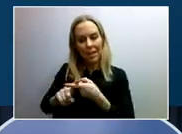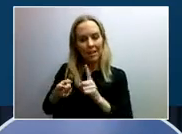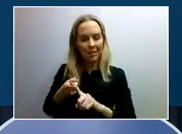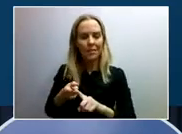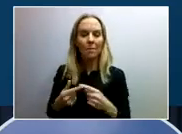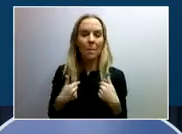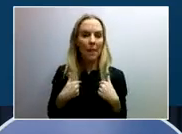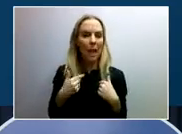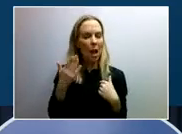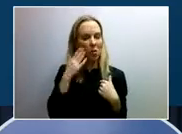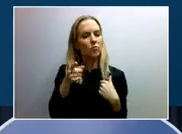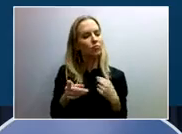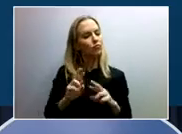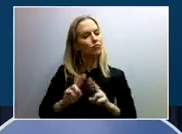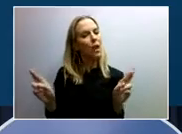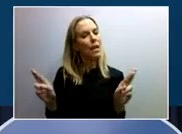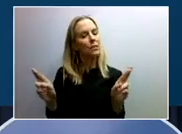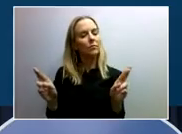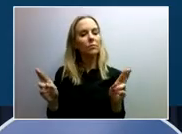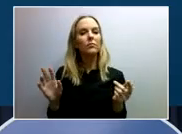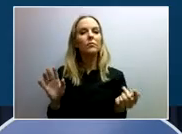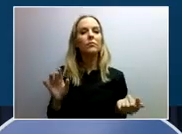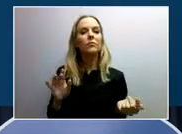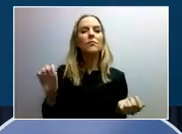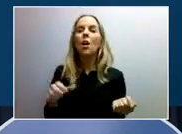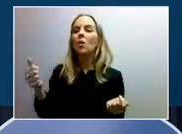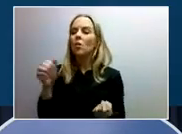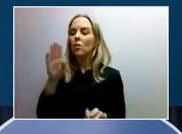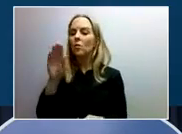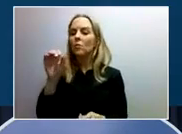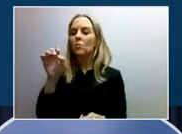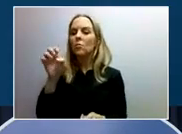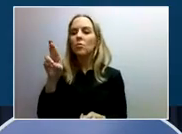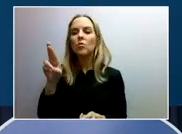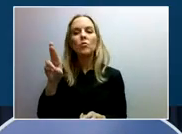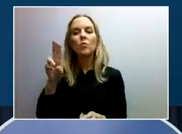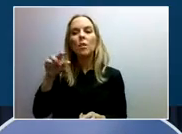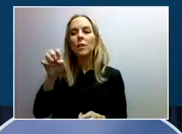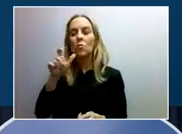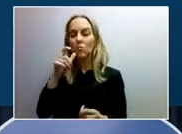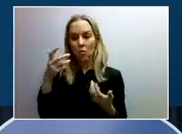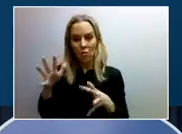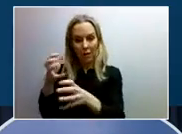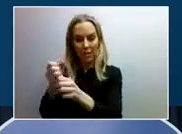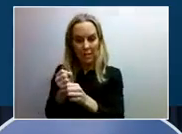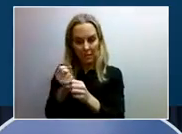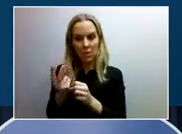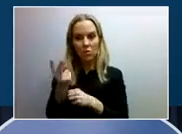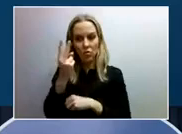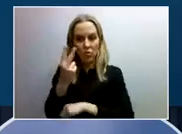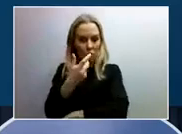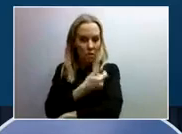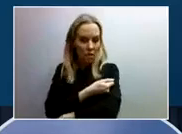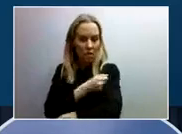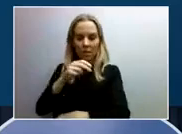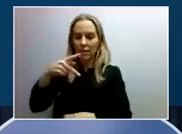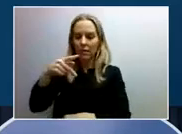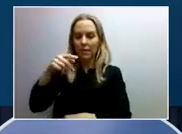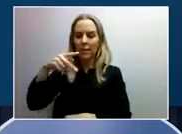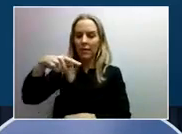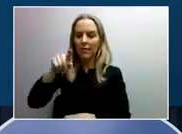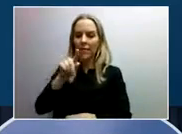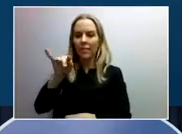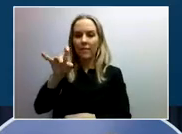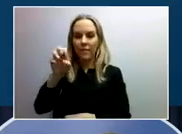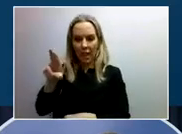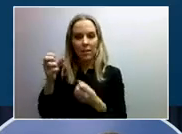ready for it. The other booster update is people who have received 2 shots of Pfizer can now